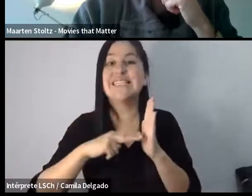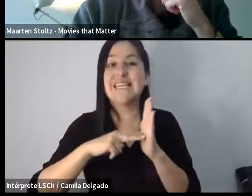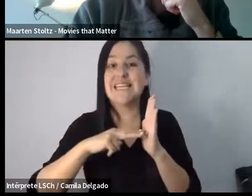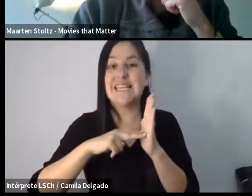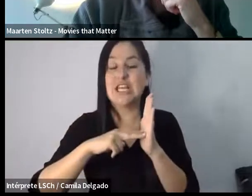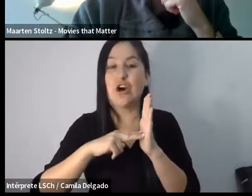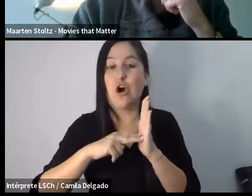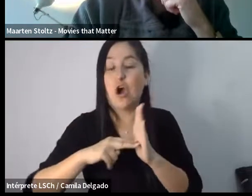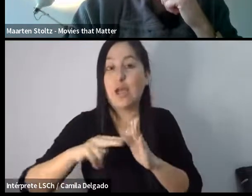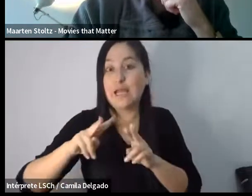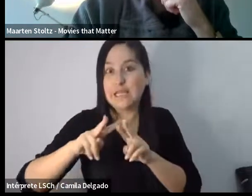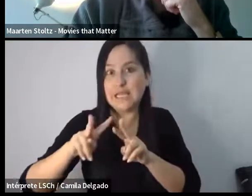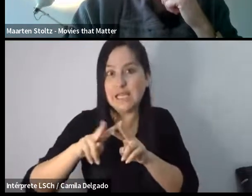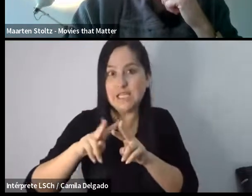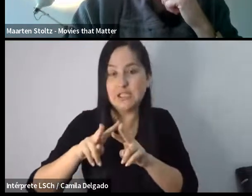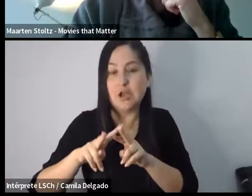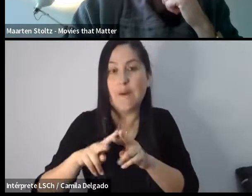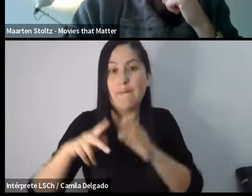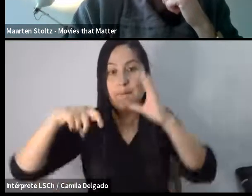So I think that